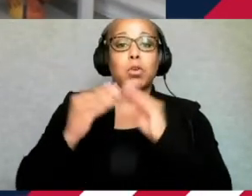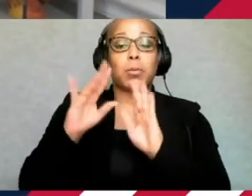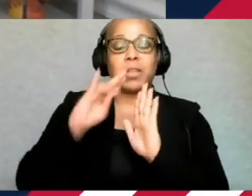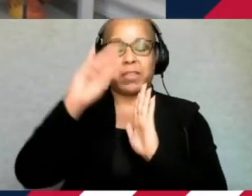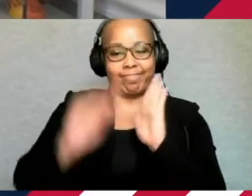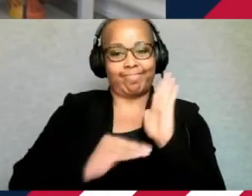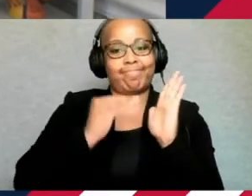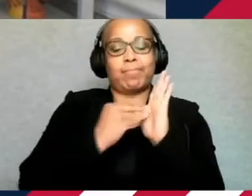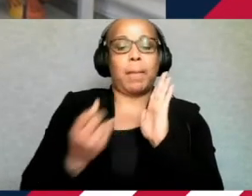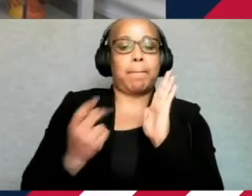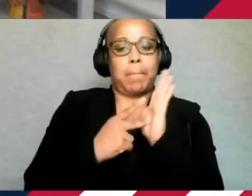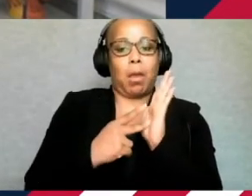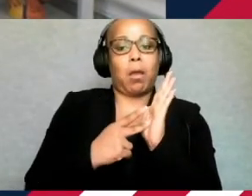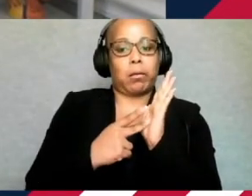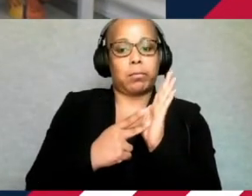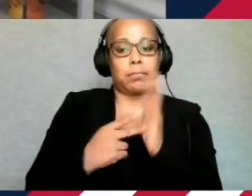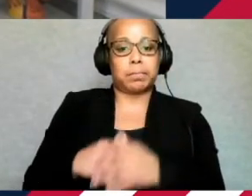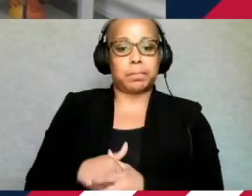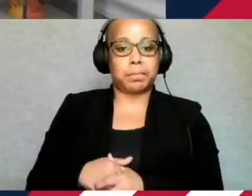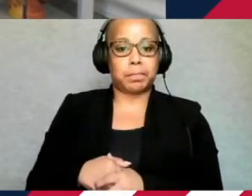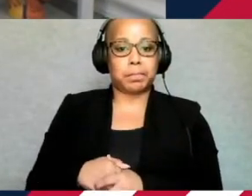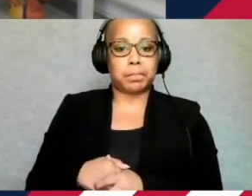table.